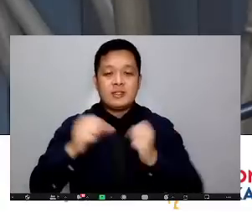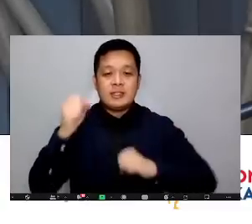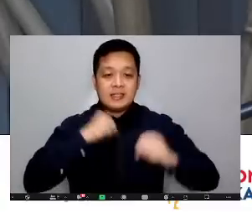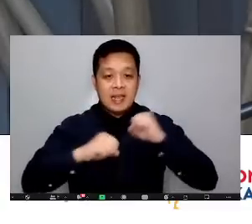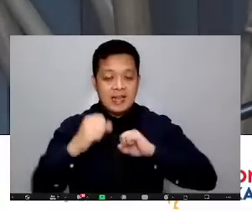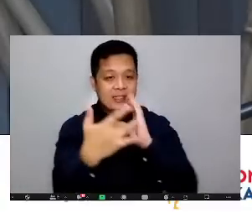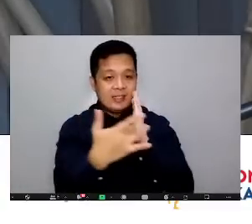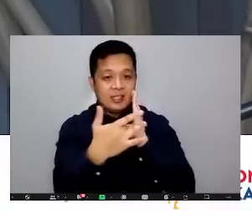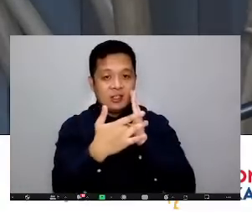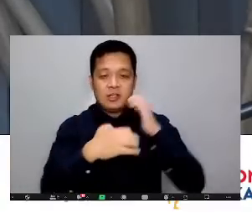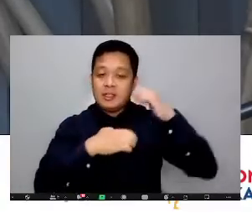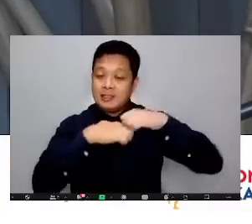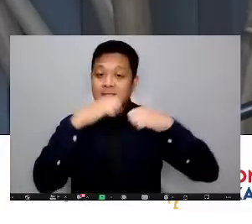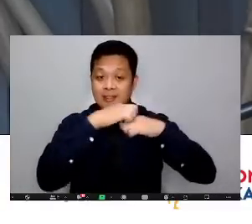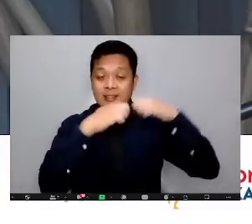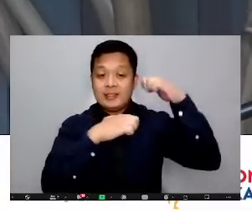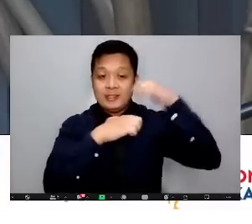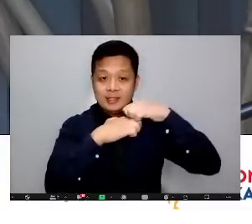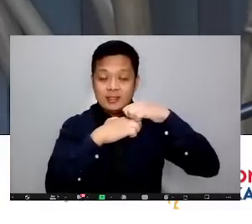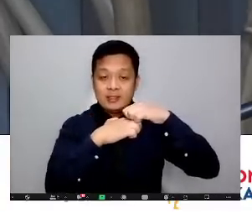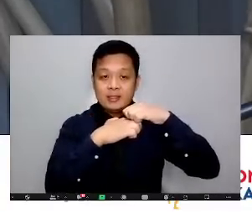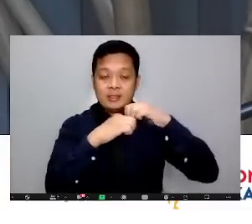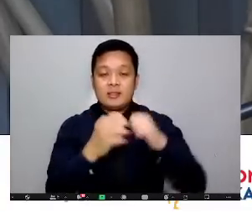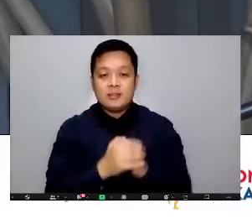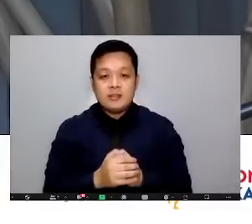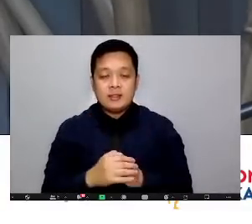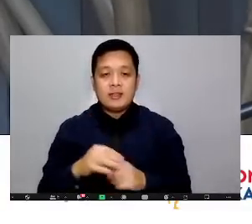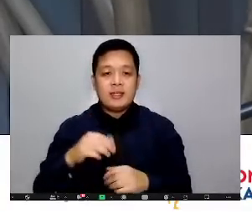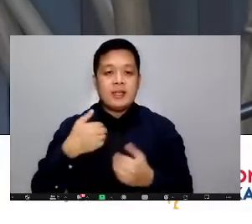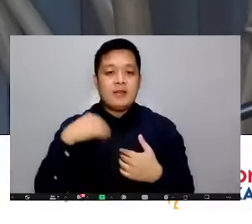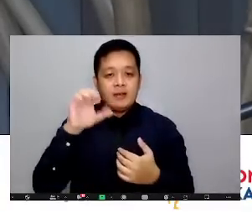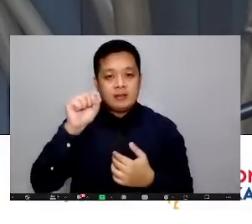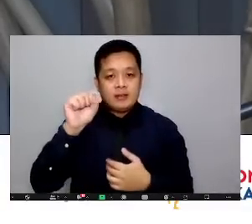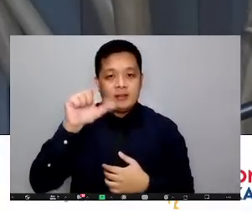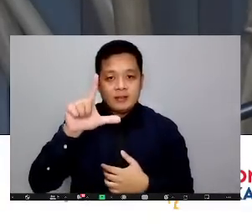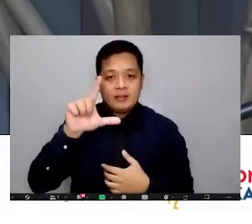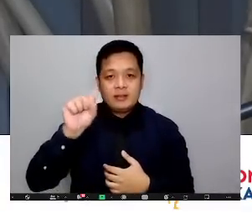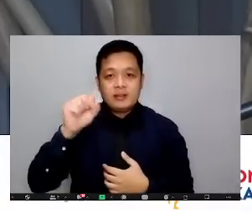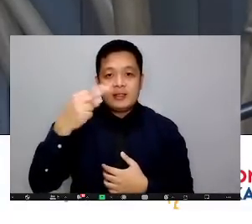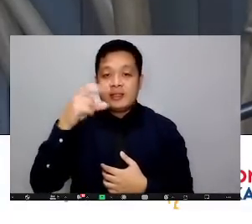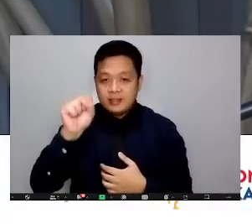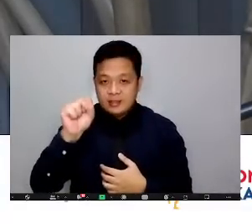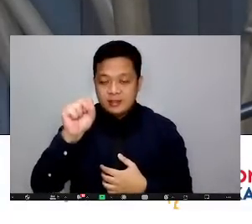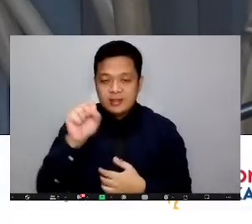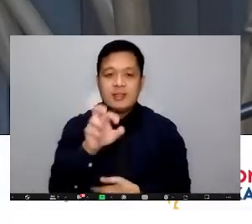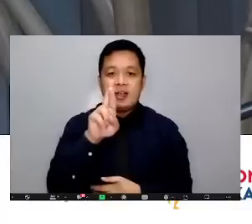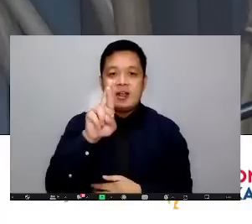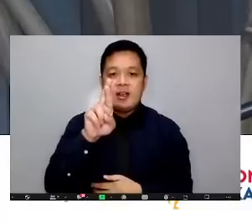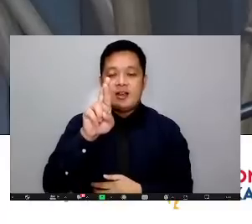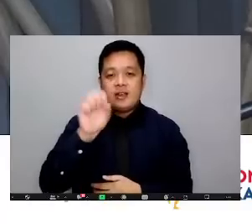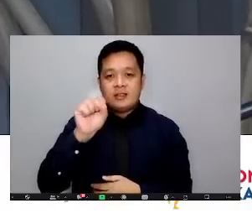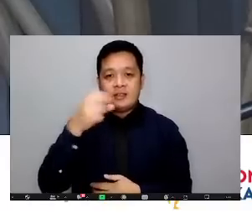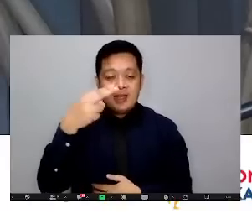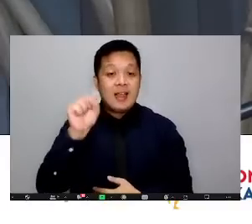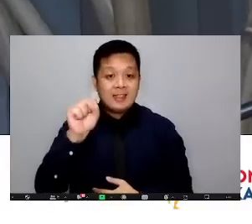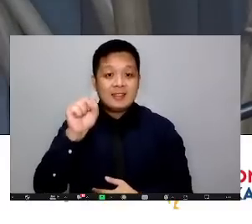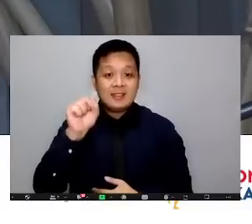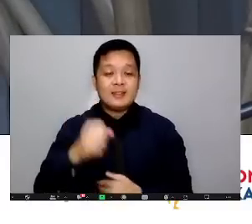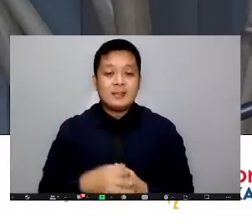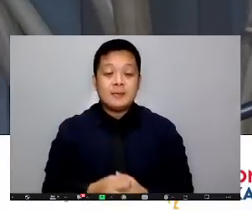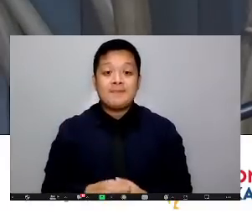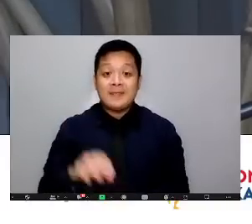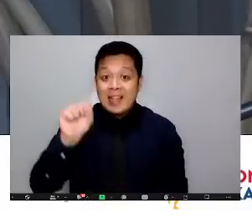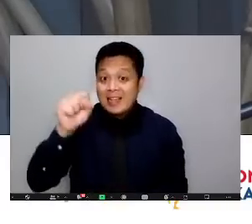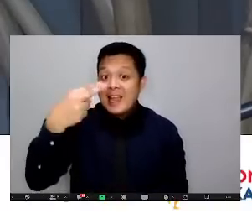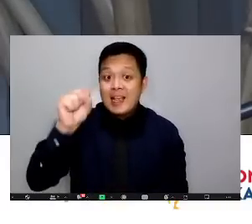engineering, legislated science high schools, and the regional science high schools. In the senior high school, we have